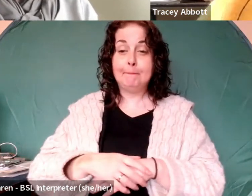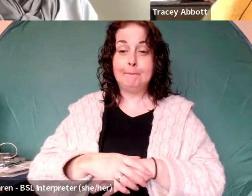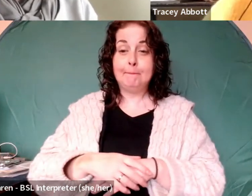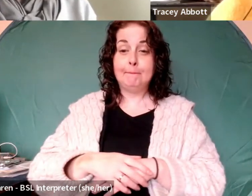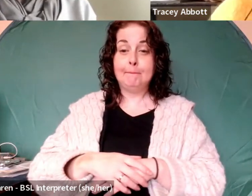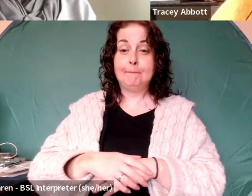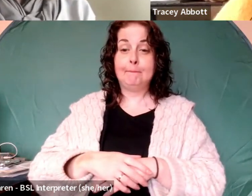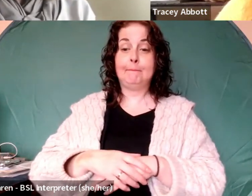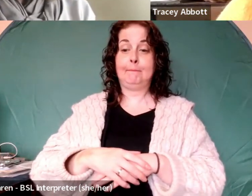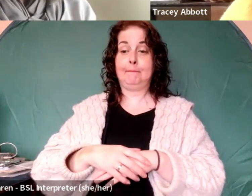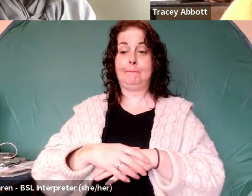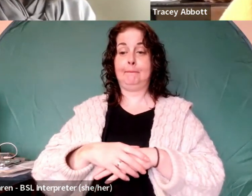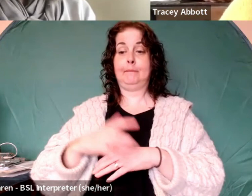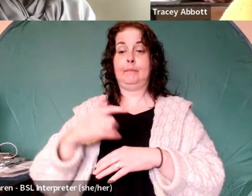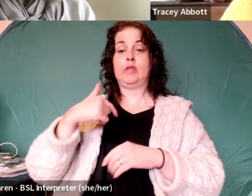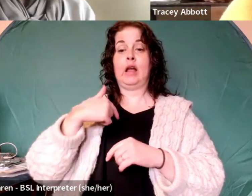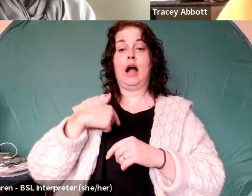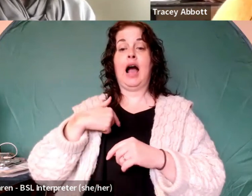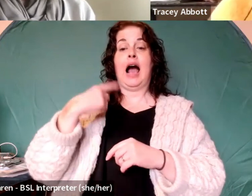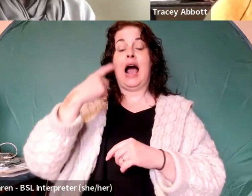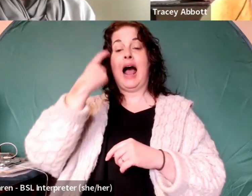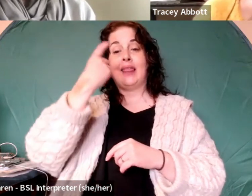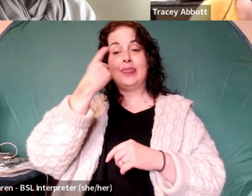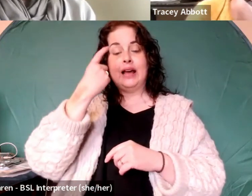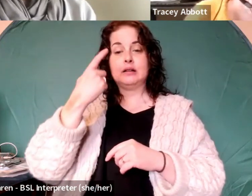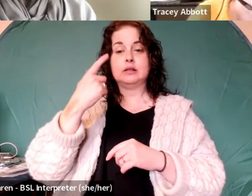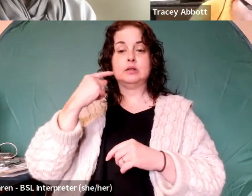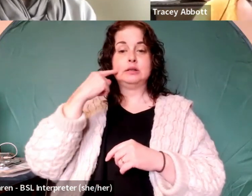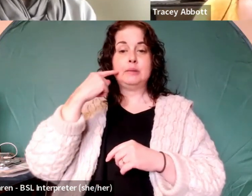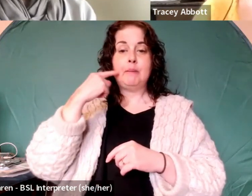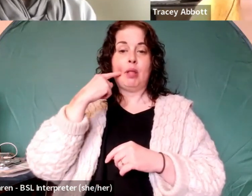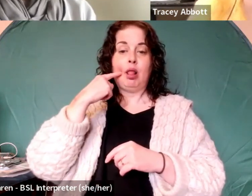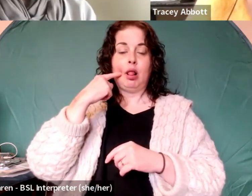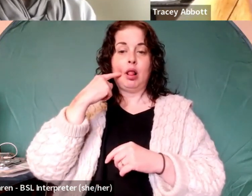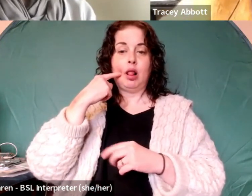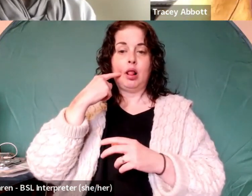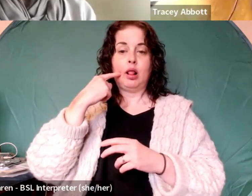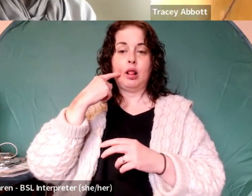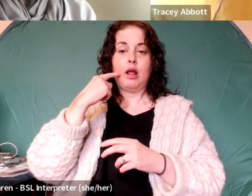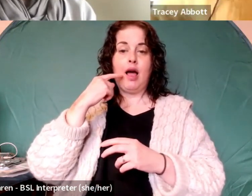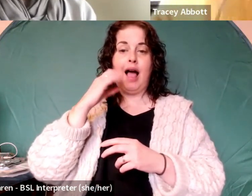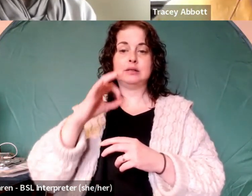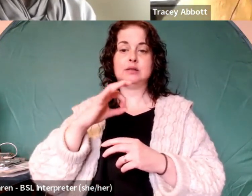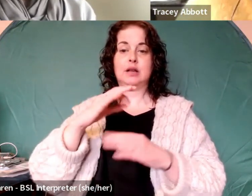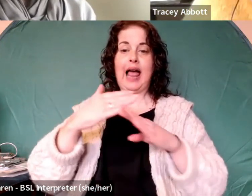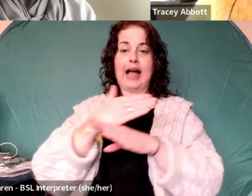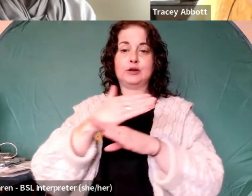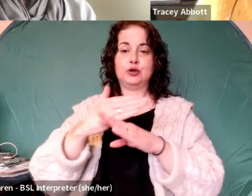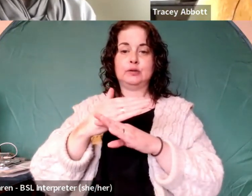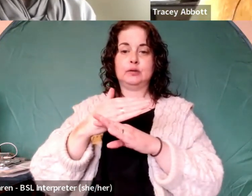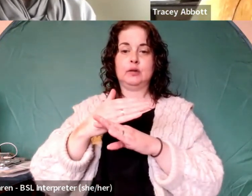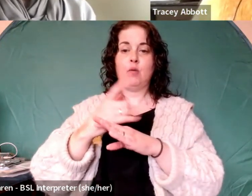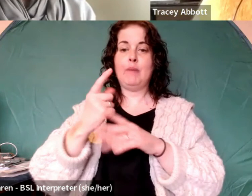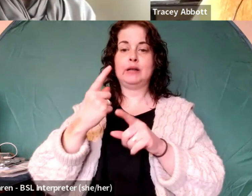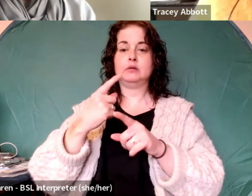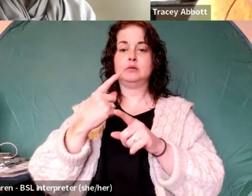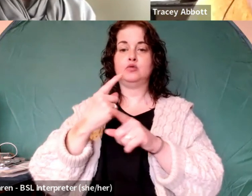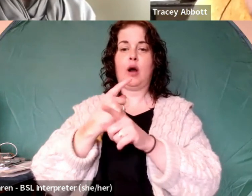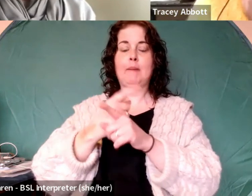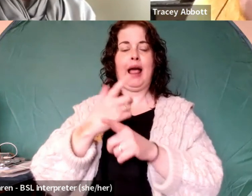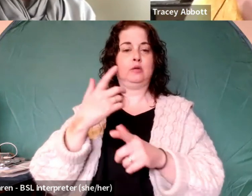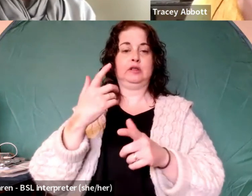know. I think there's some simple asks out of and actions out of what we've been talking about in terms